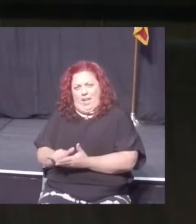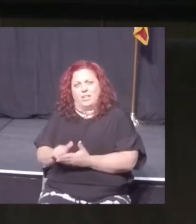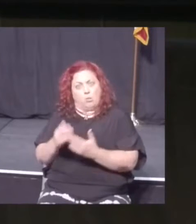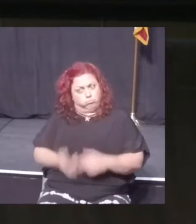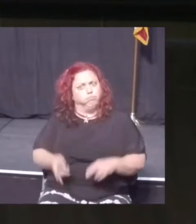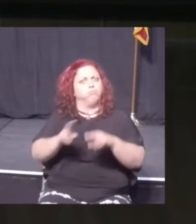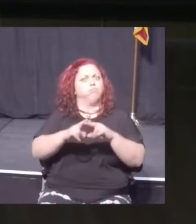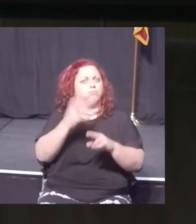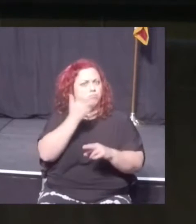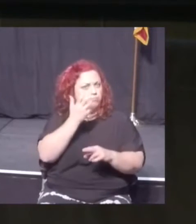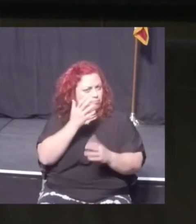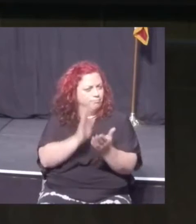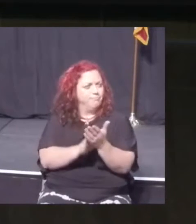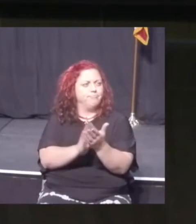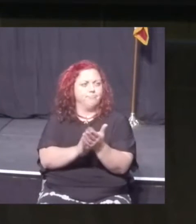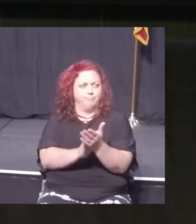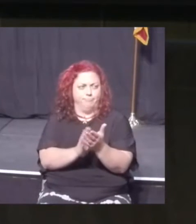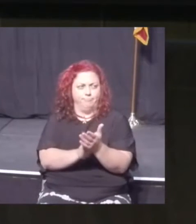Trust me,